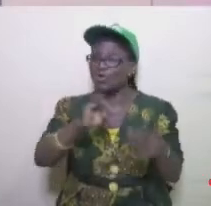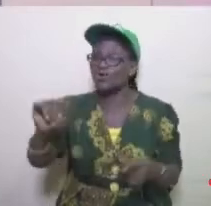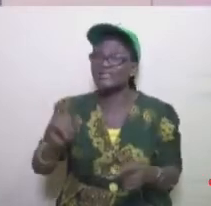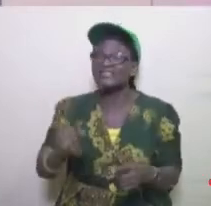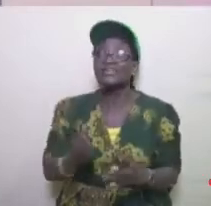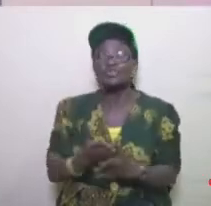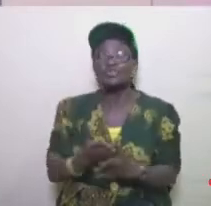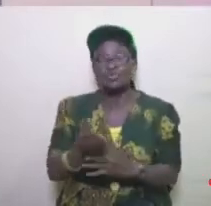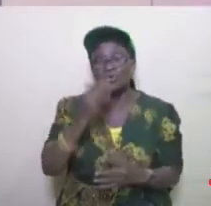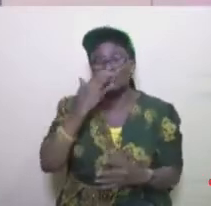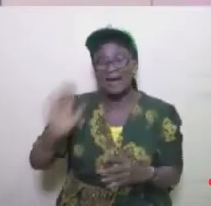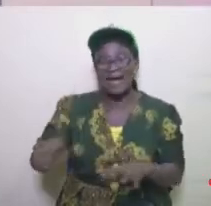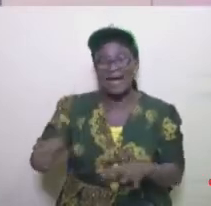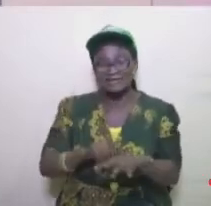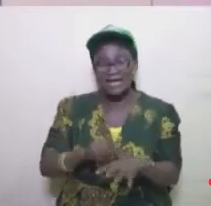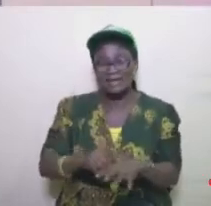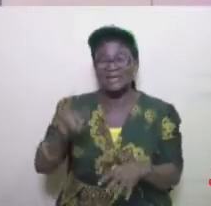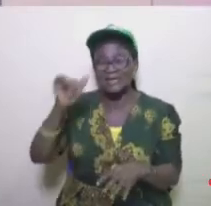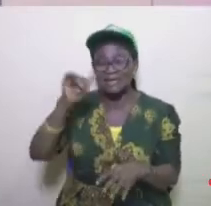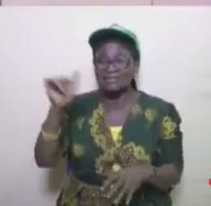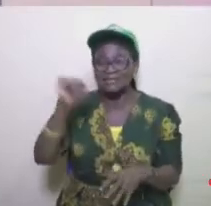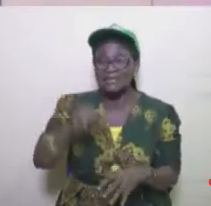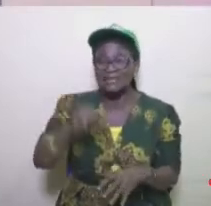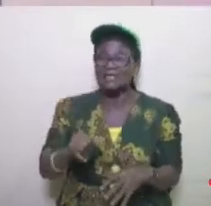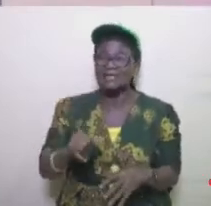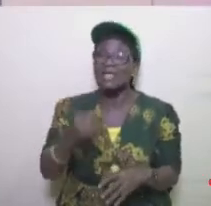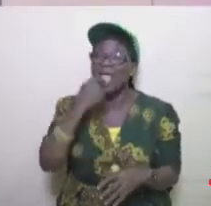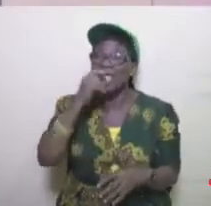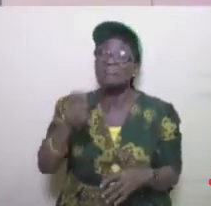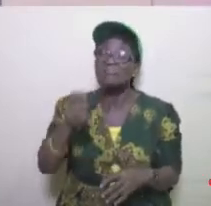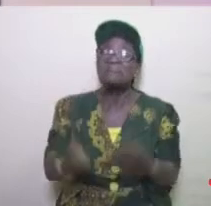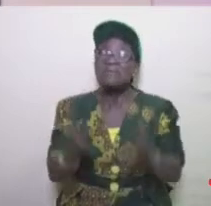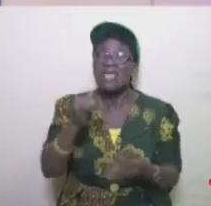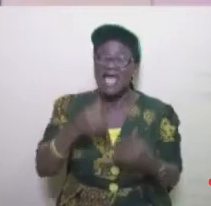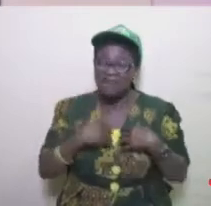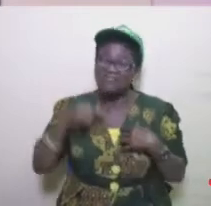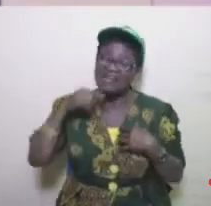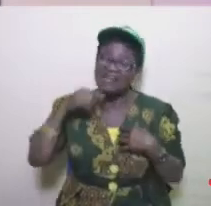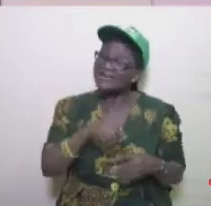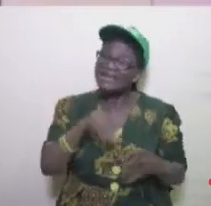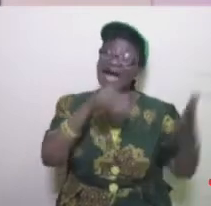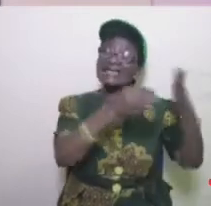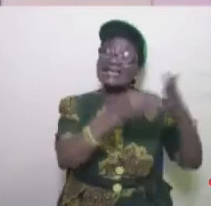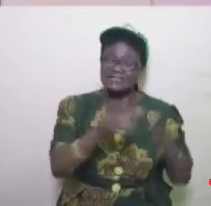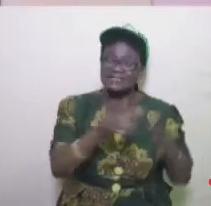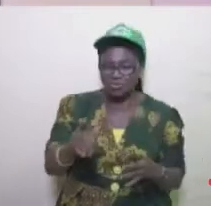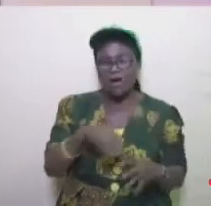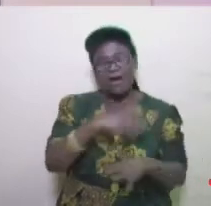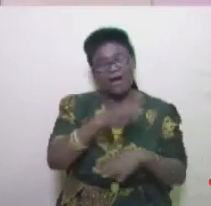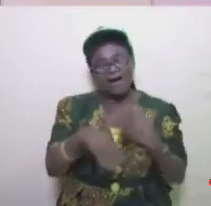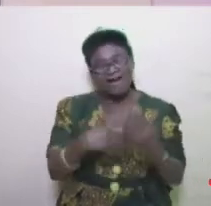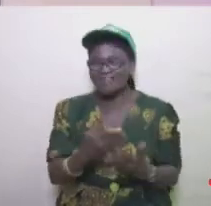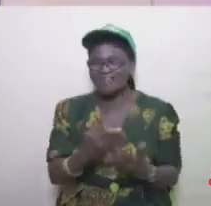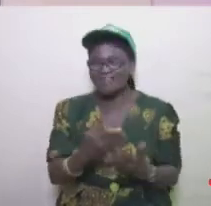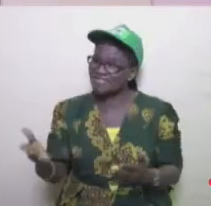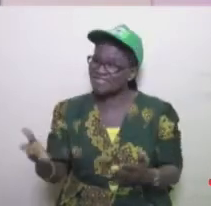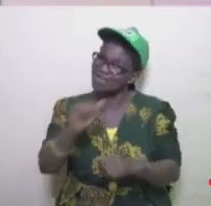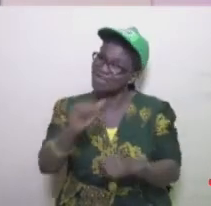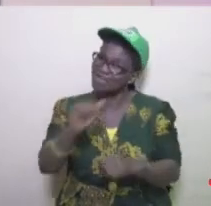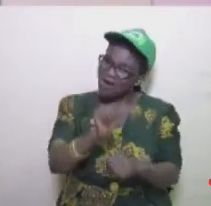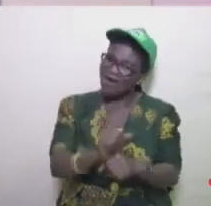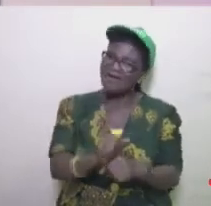lied against you. All things will work together. They have falsely accused you. All